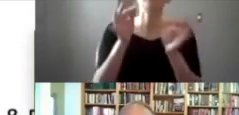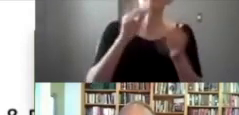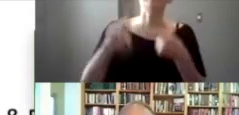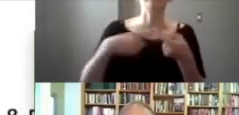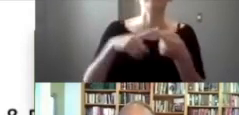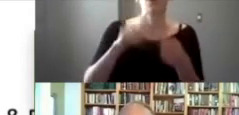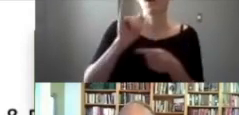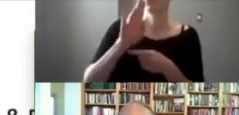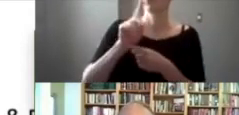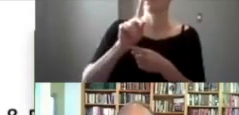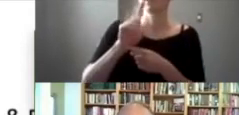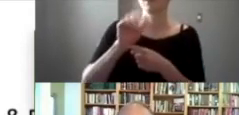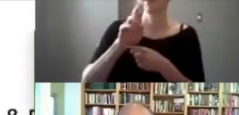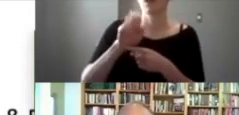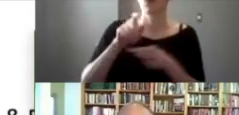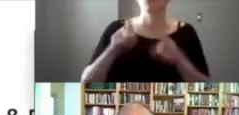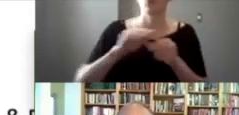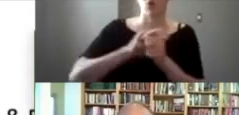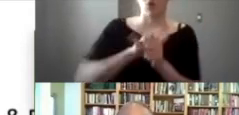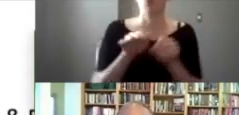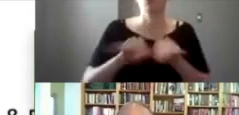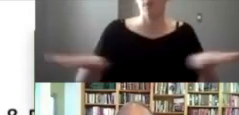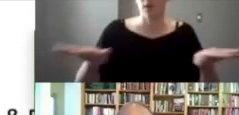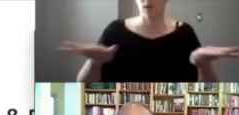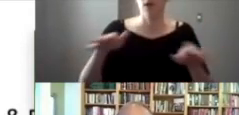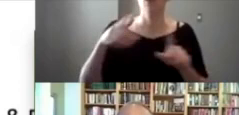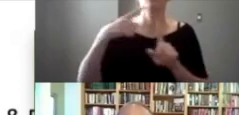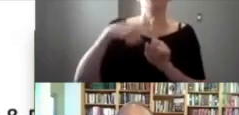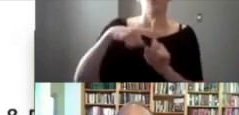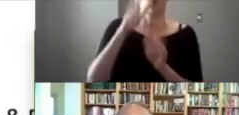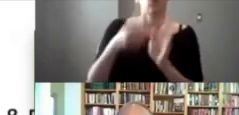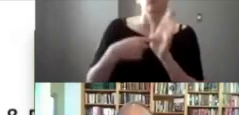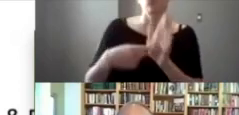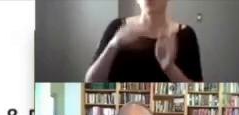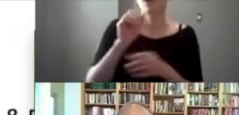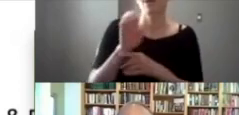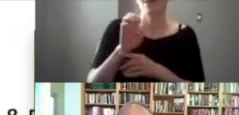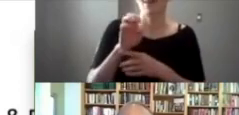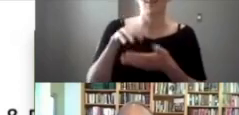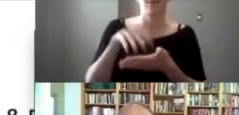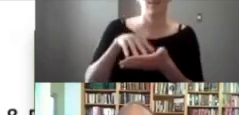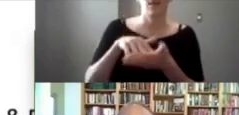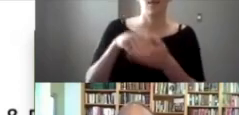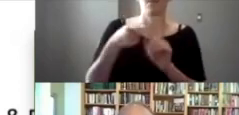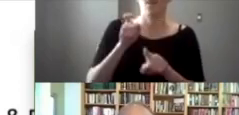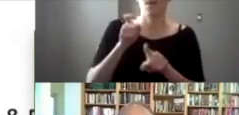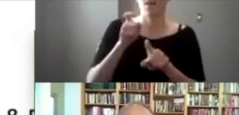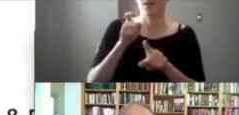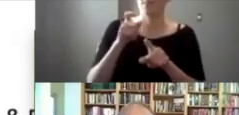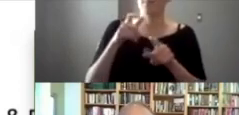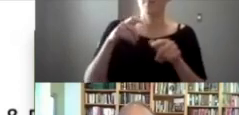pandemic and a case study from the U.S. epicenter, New York City.